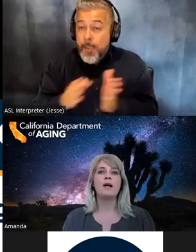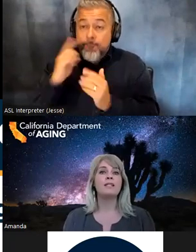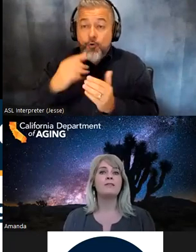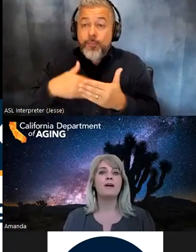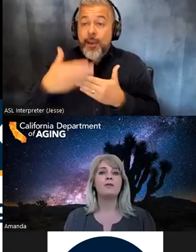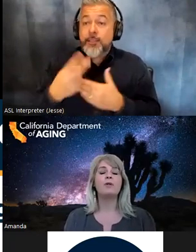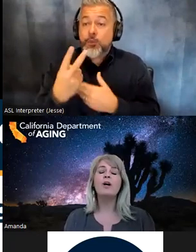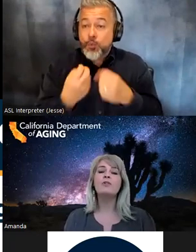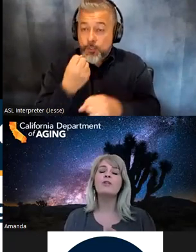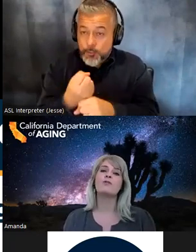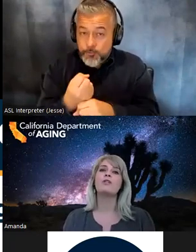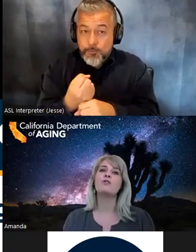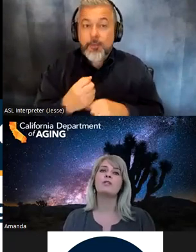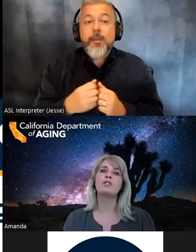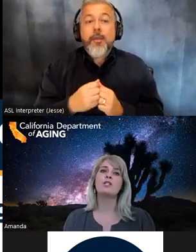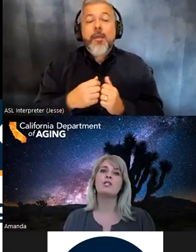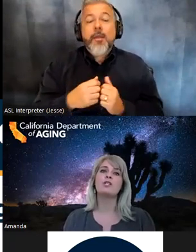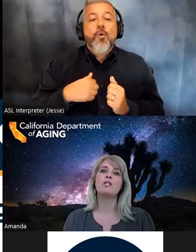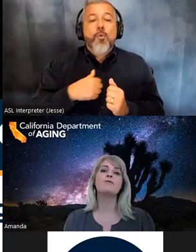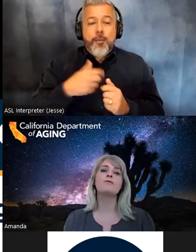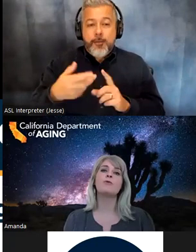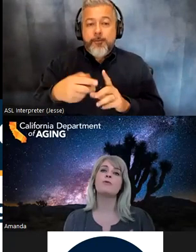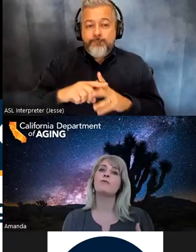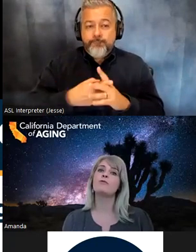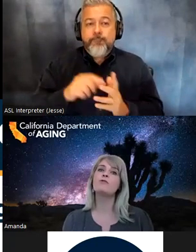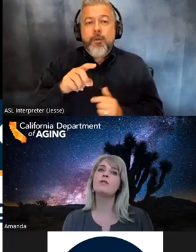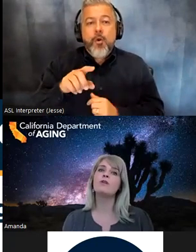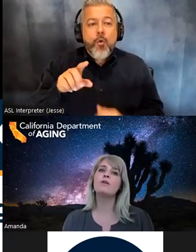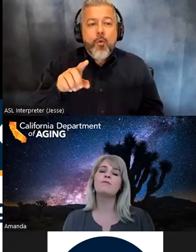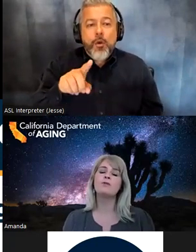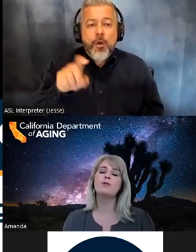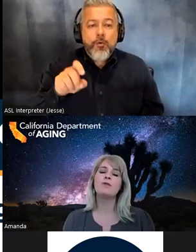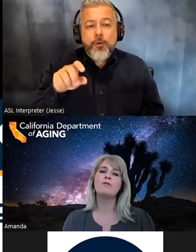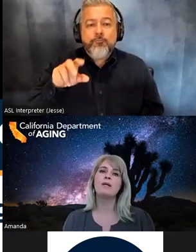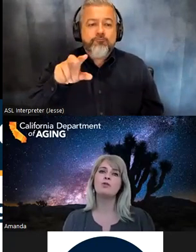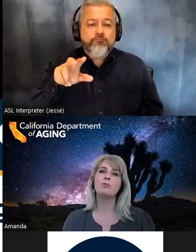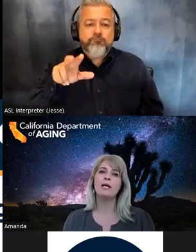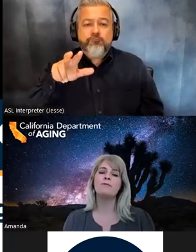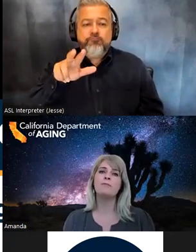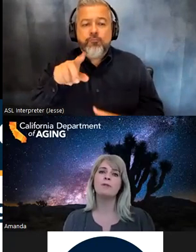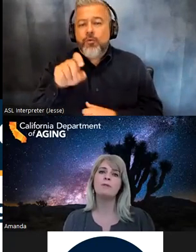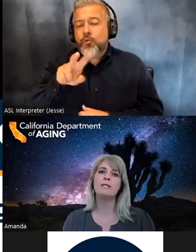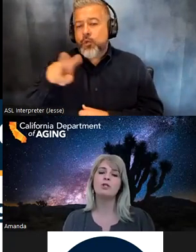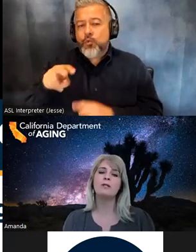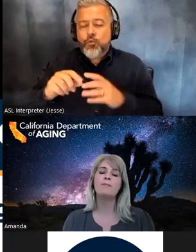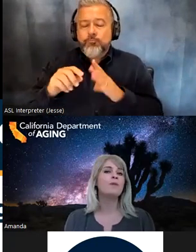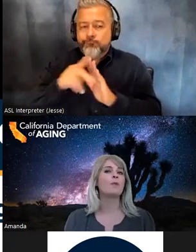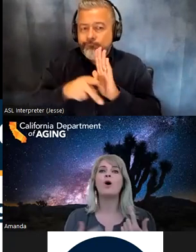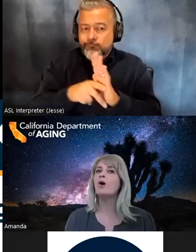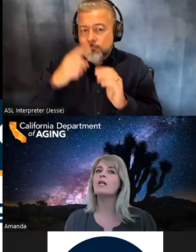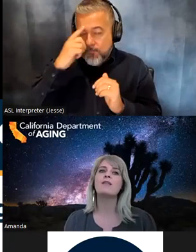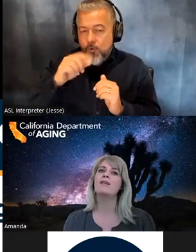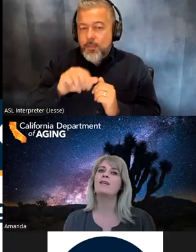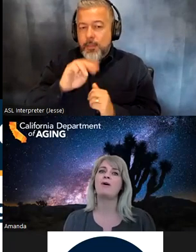we identified 132 initiatives for the first 2 years of the master plan for implementation.